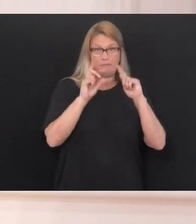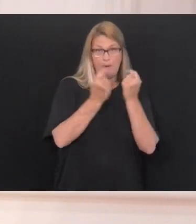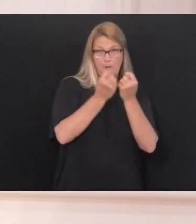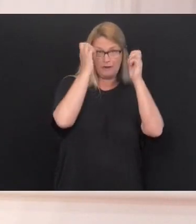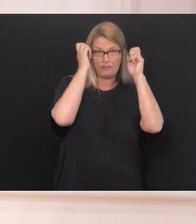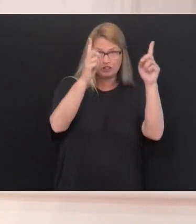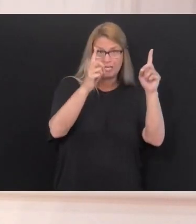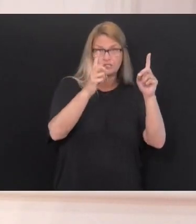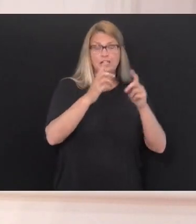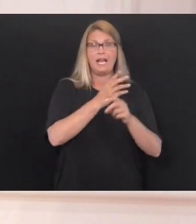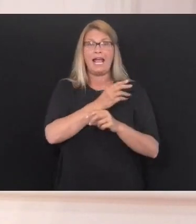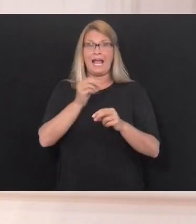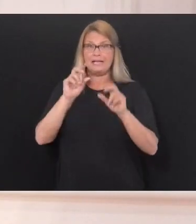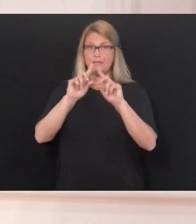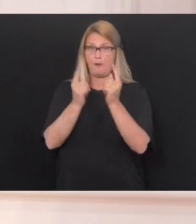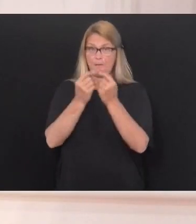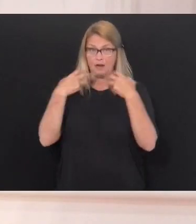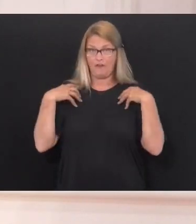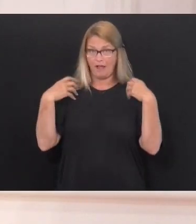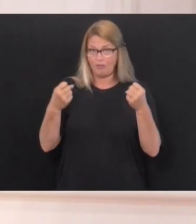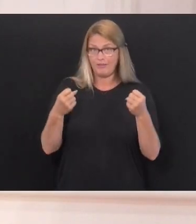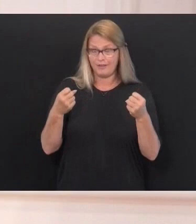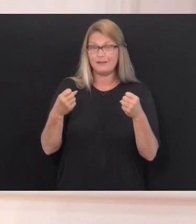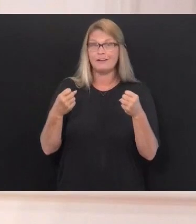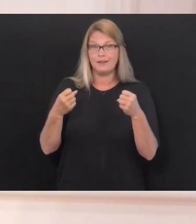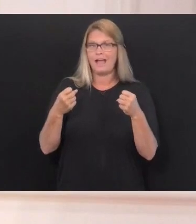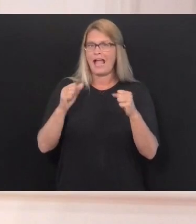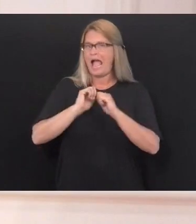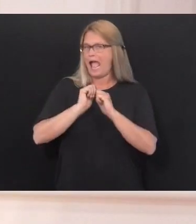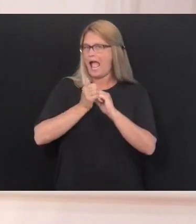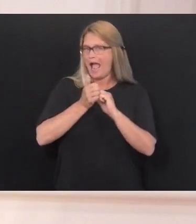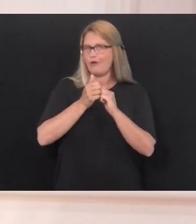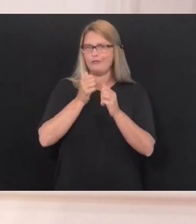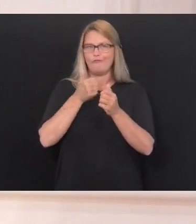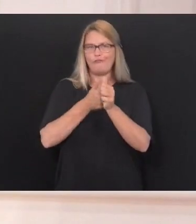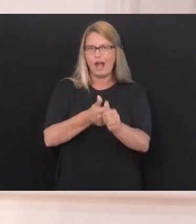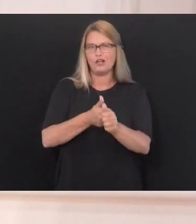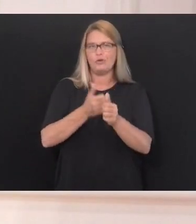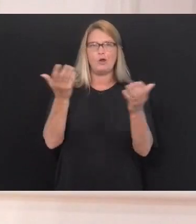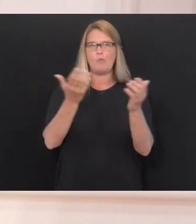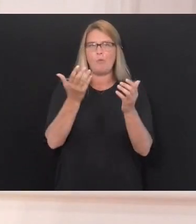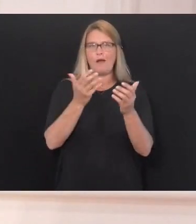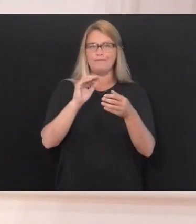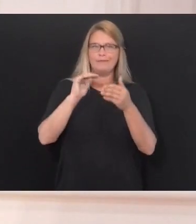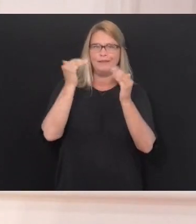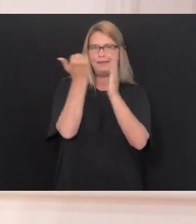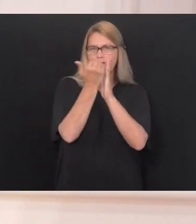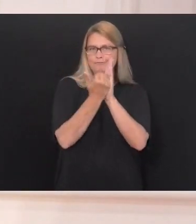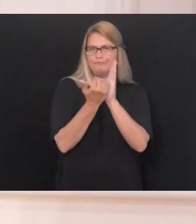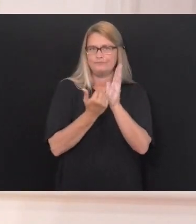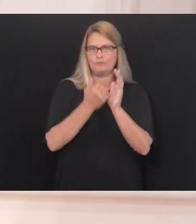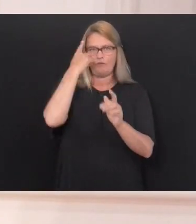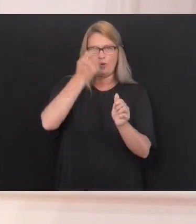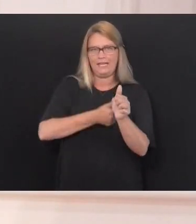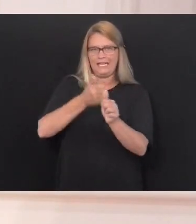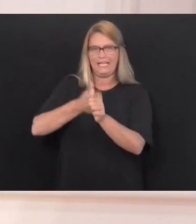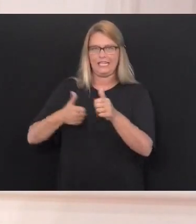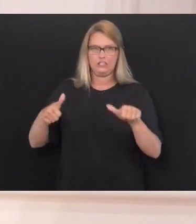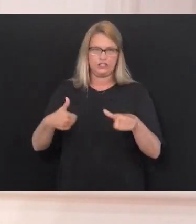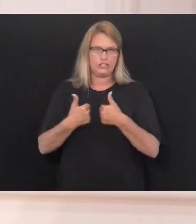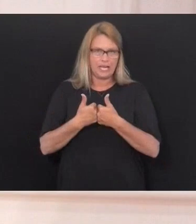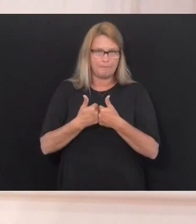on August 3rd, which most fall sports would have started besides volleyball, we're moving the start of all of